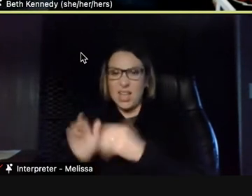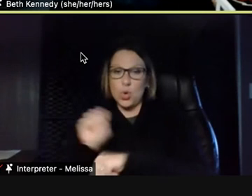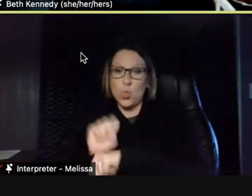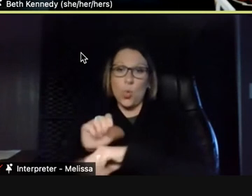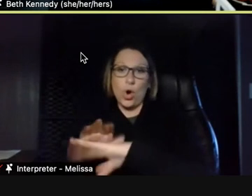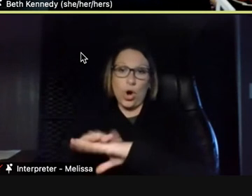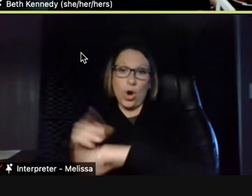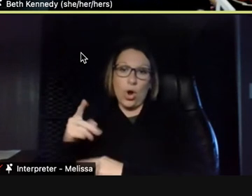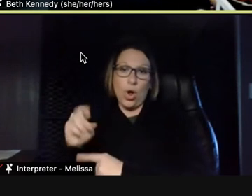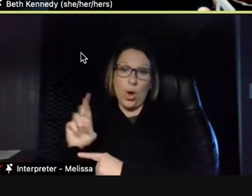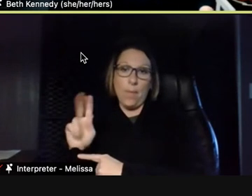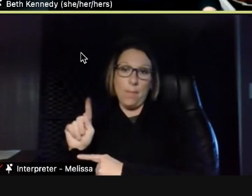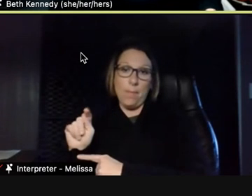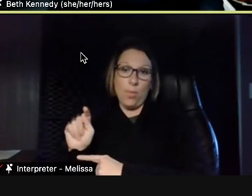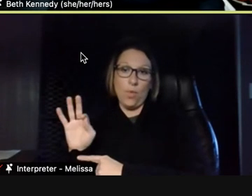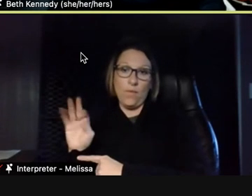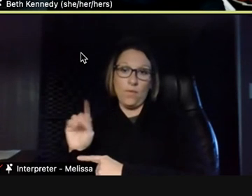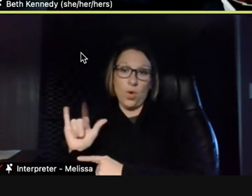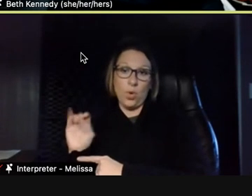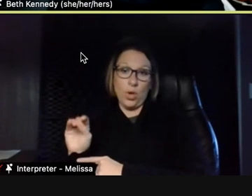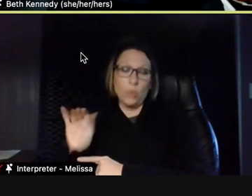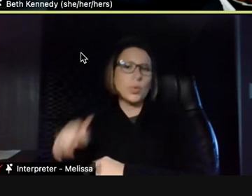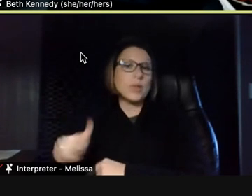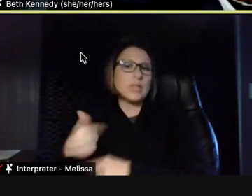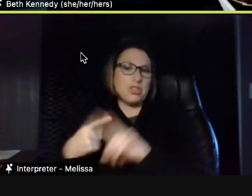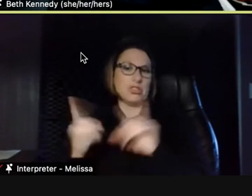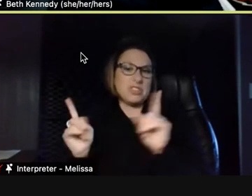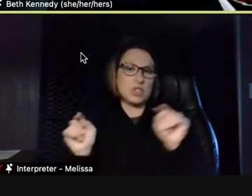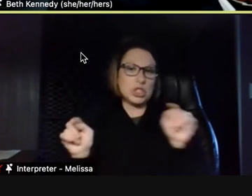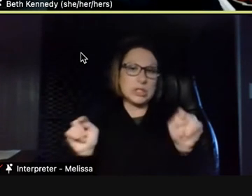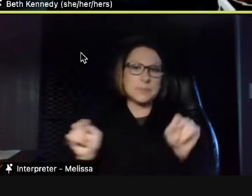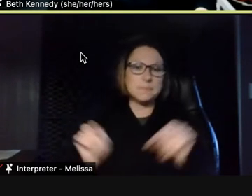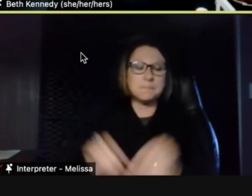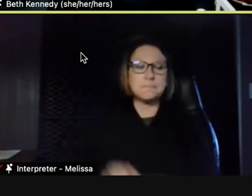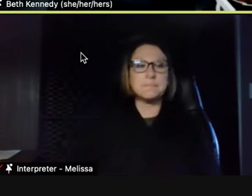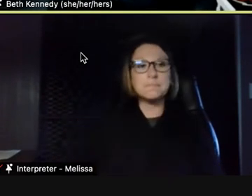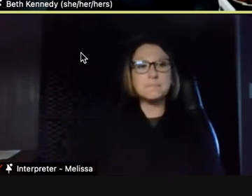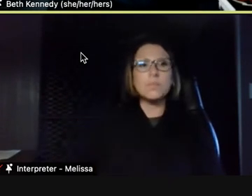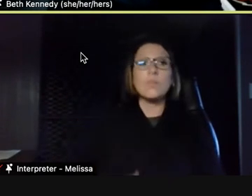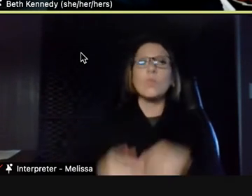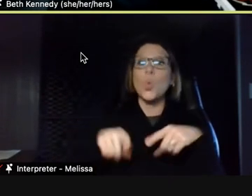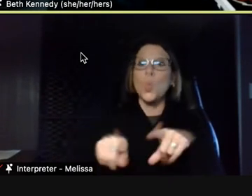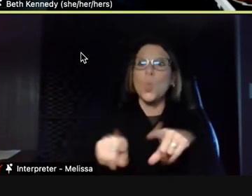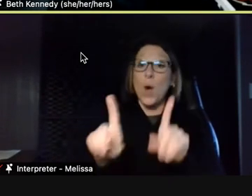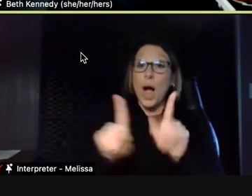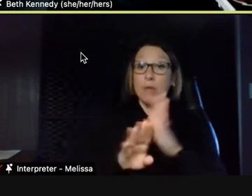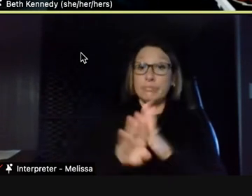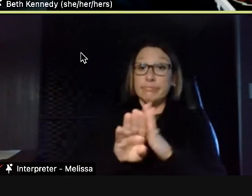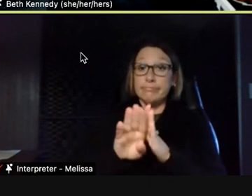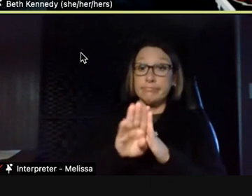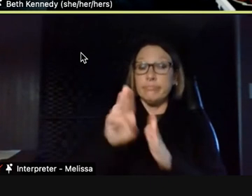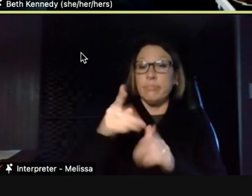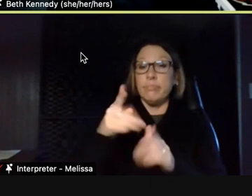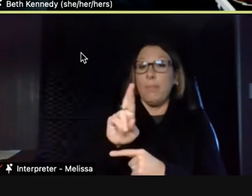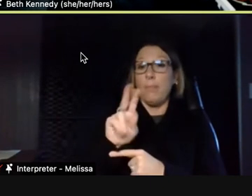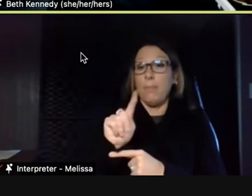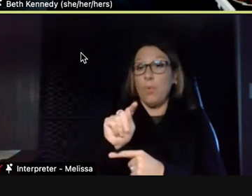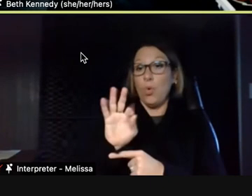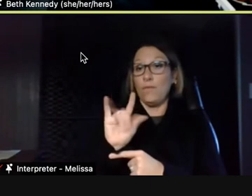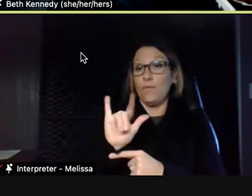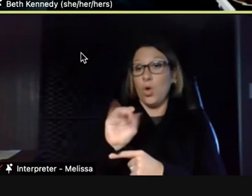difference. So when you're working on your portfolio, you get coaching from